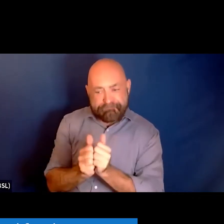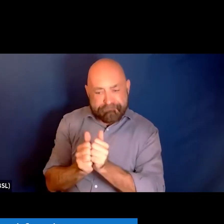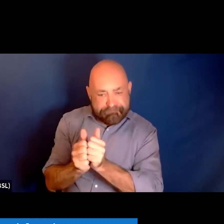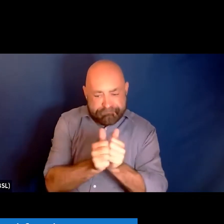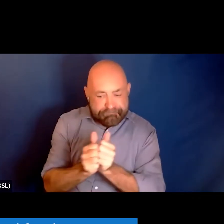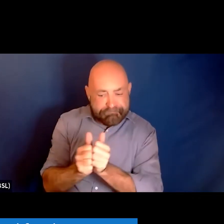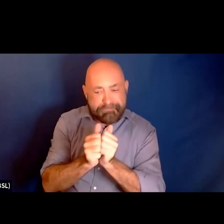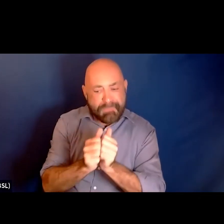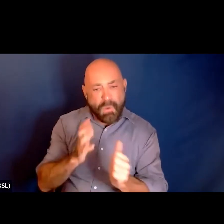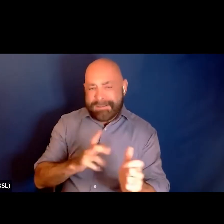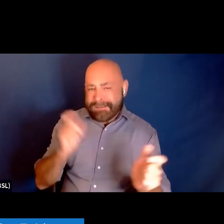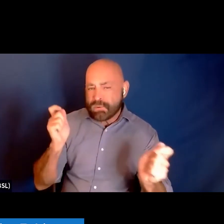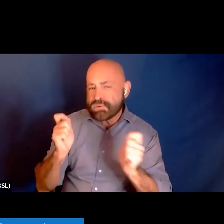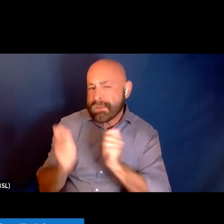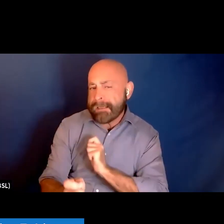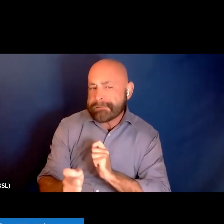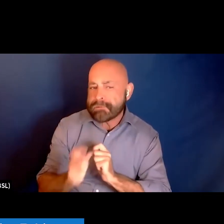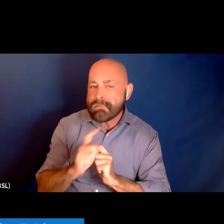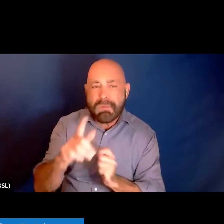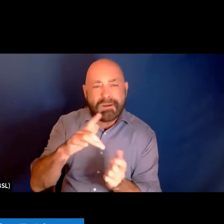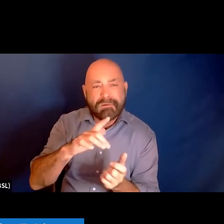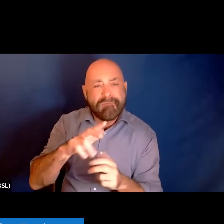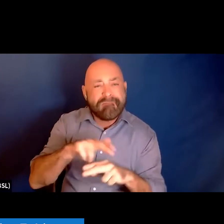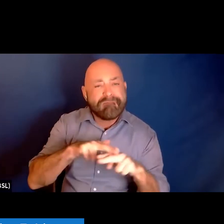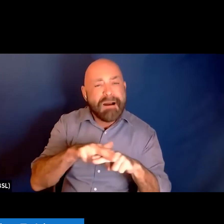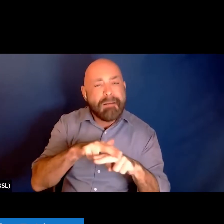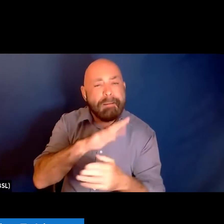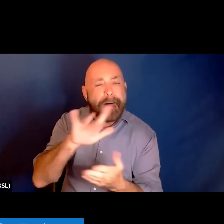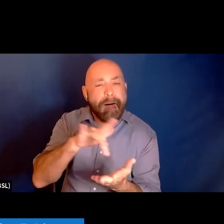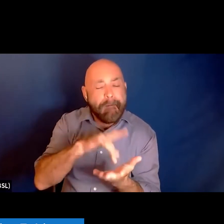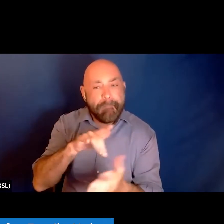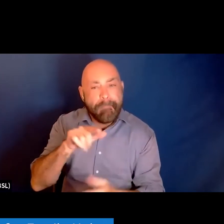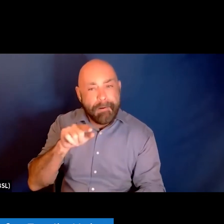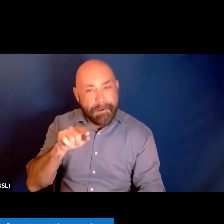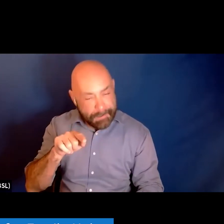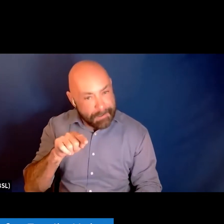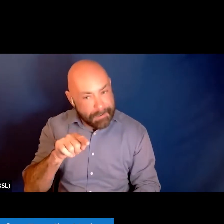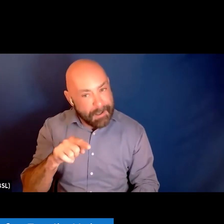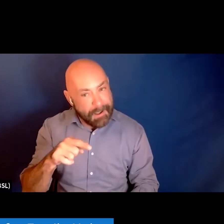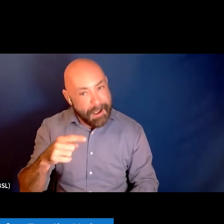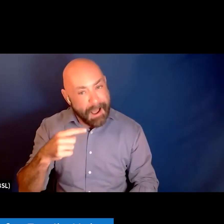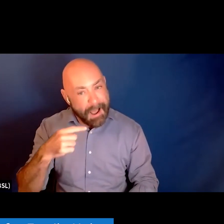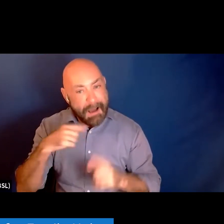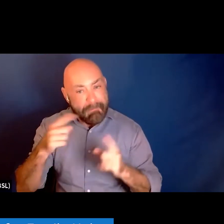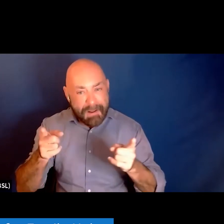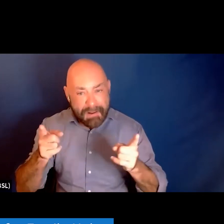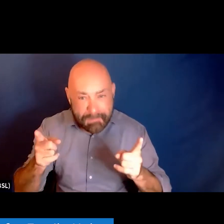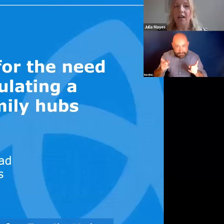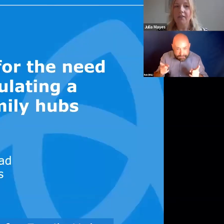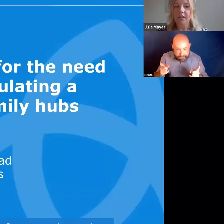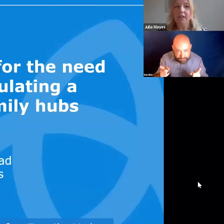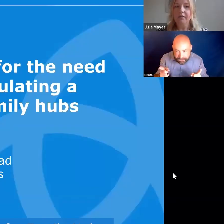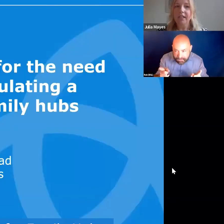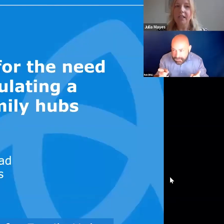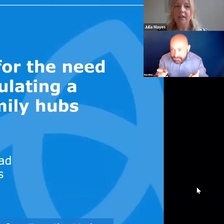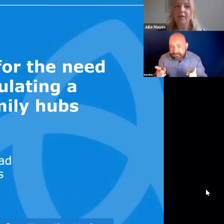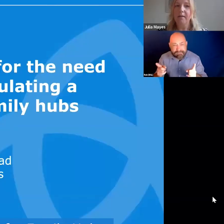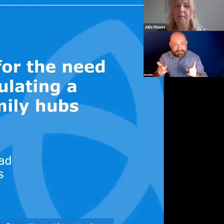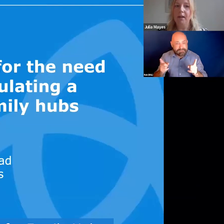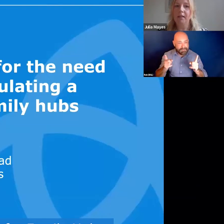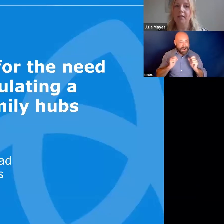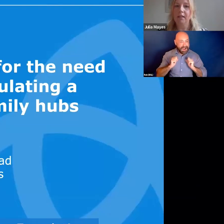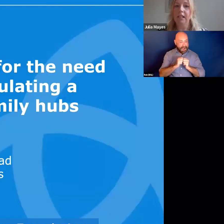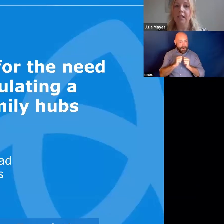for family hubs. I'm Julia Mays, the Evidence and Implementation Lead here at the National Centre for Family Hubs. At our first conference